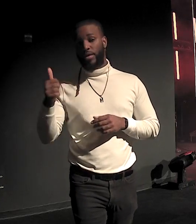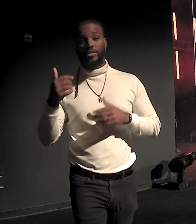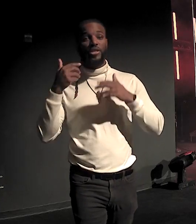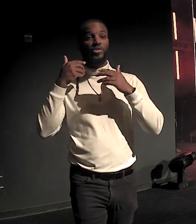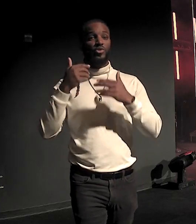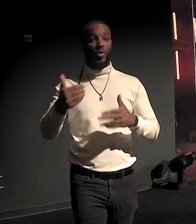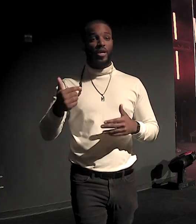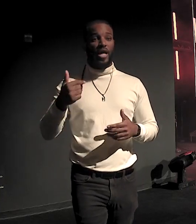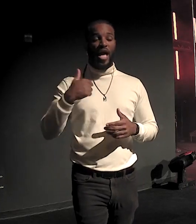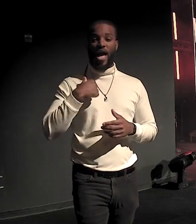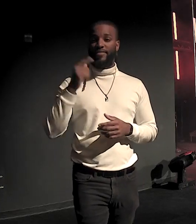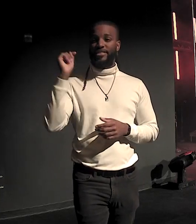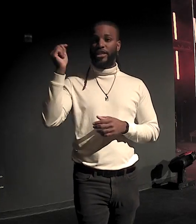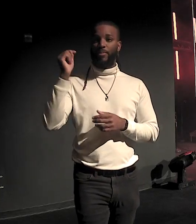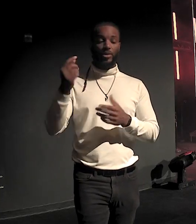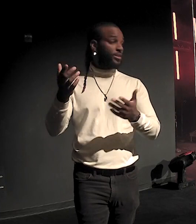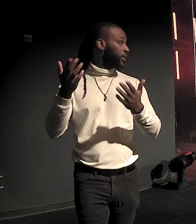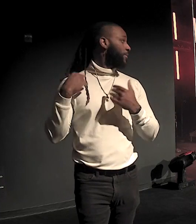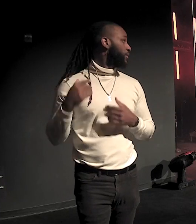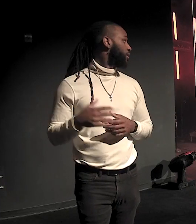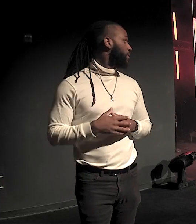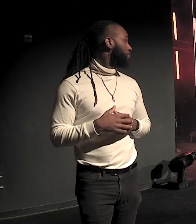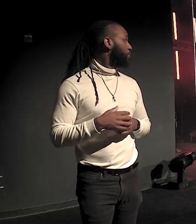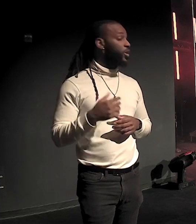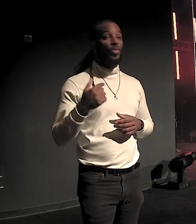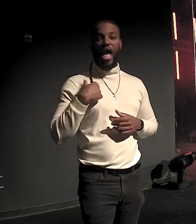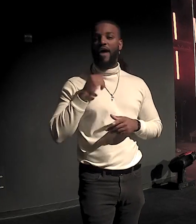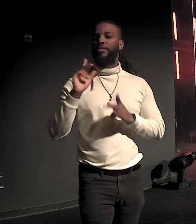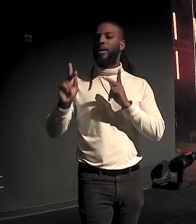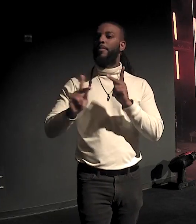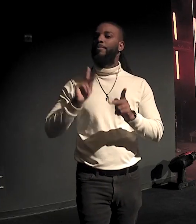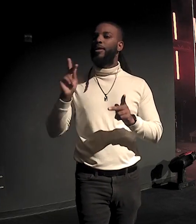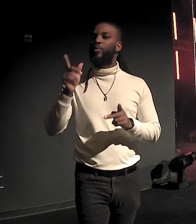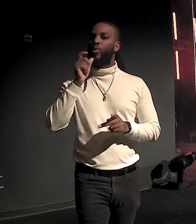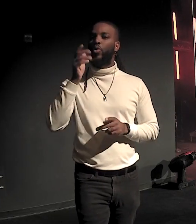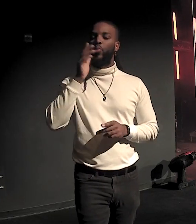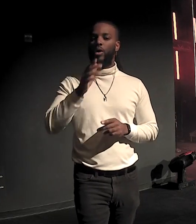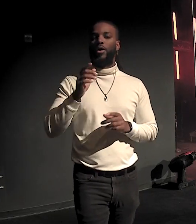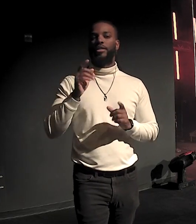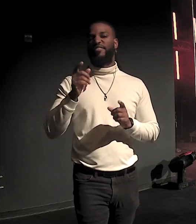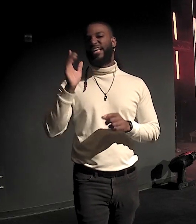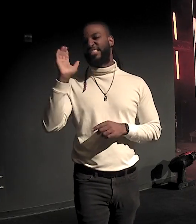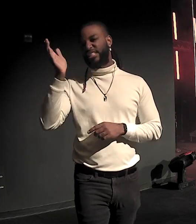let's go ahead and have the testimonies. Come on up. Come on up, guys. We have some people that are about to give